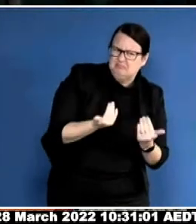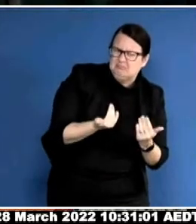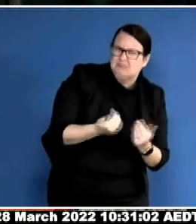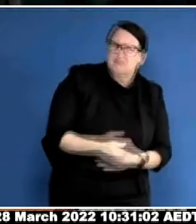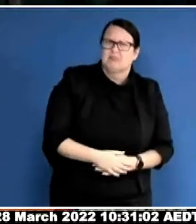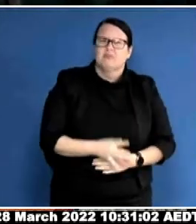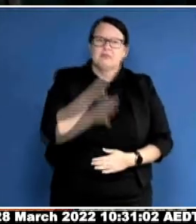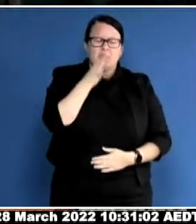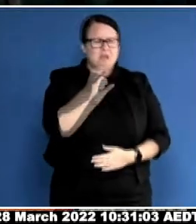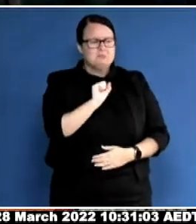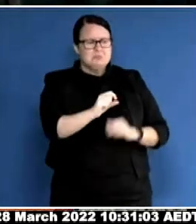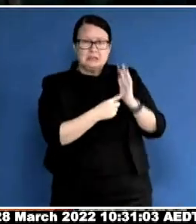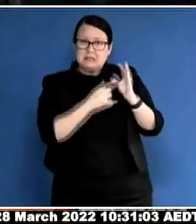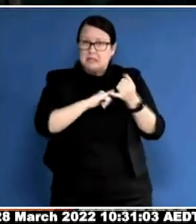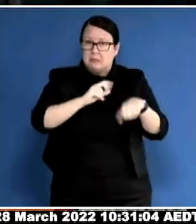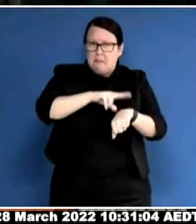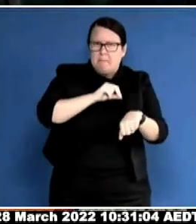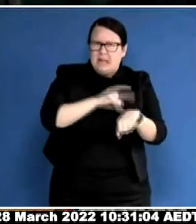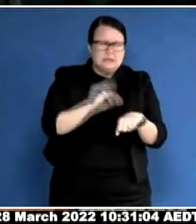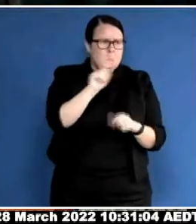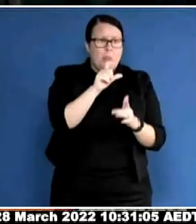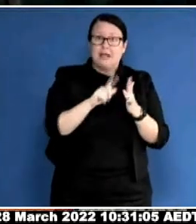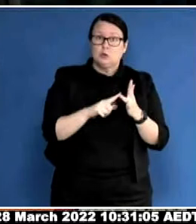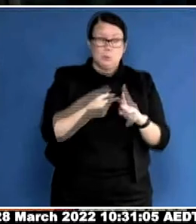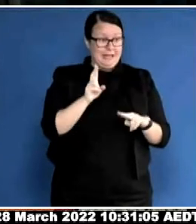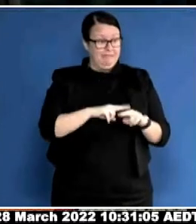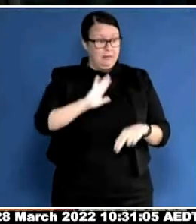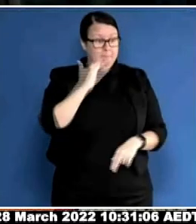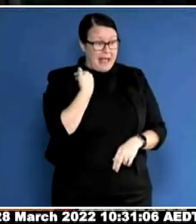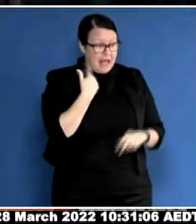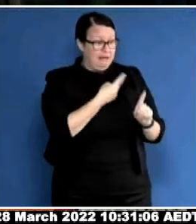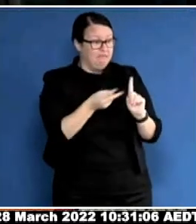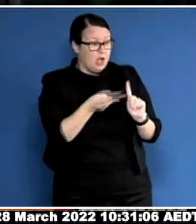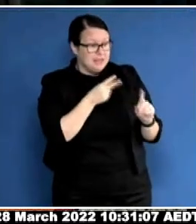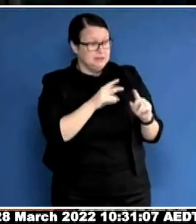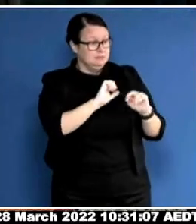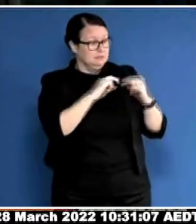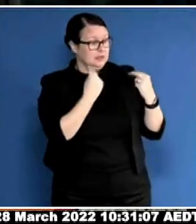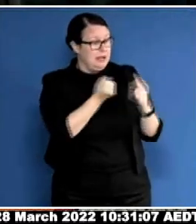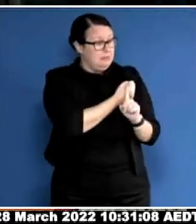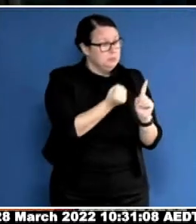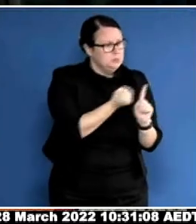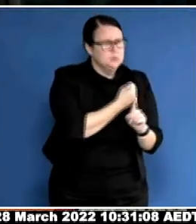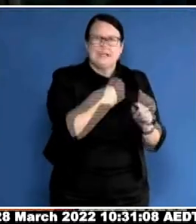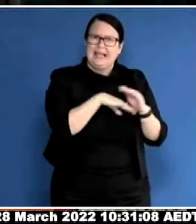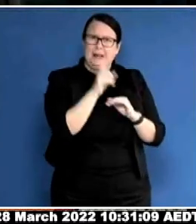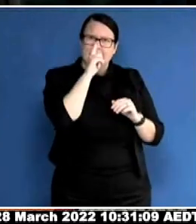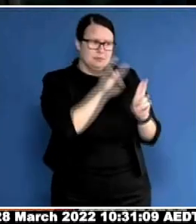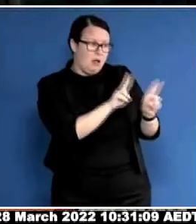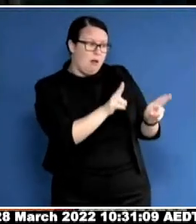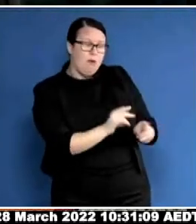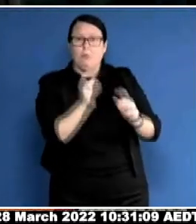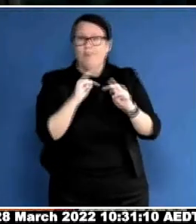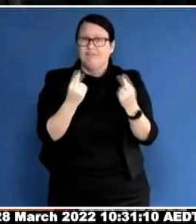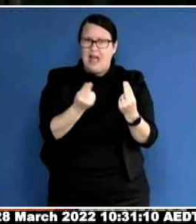police experience in responding to violence and abuse in family, domestic settings, and also the experience